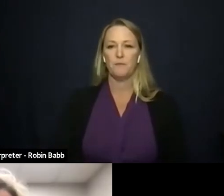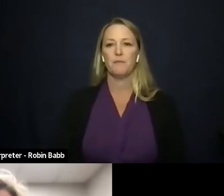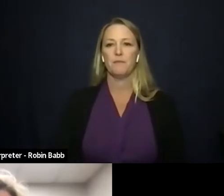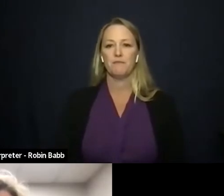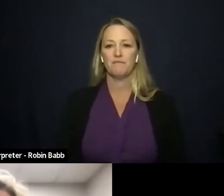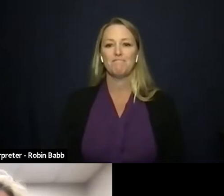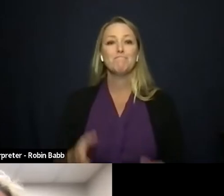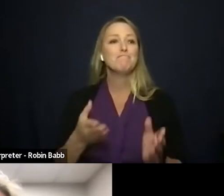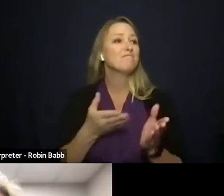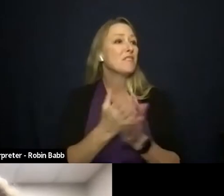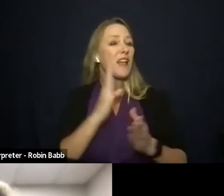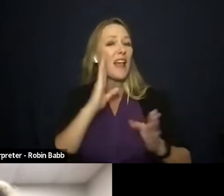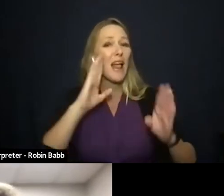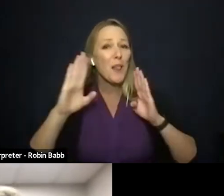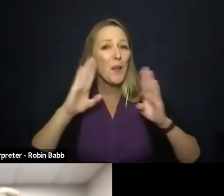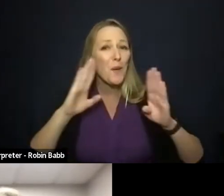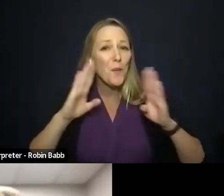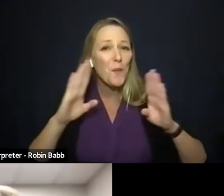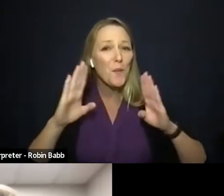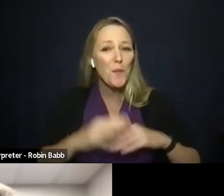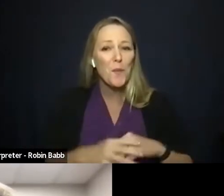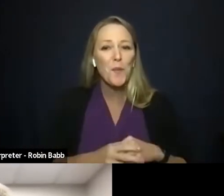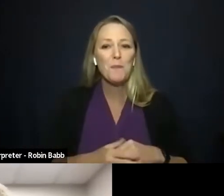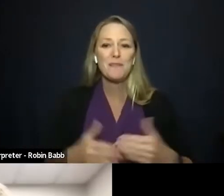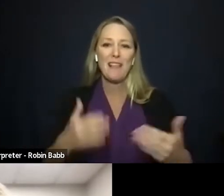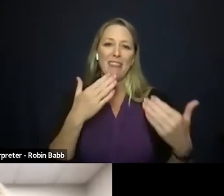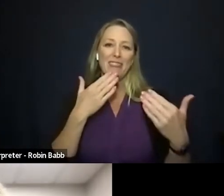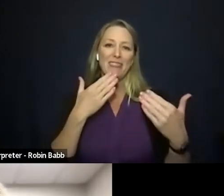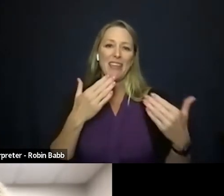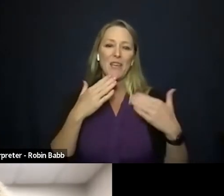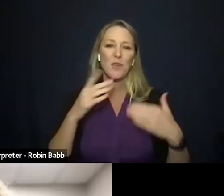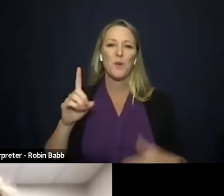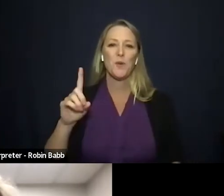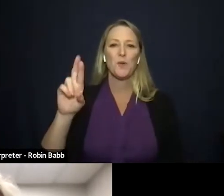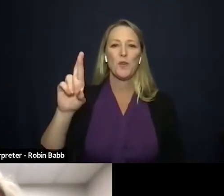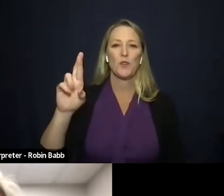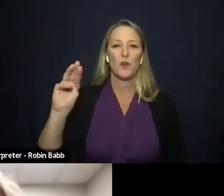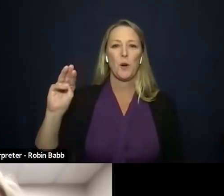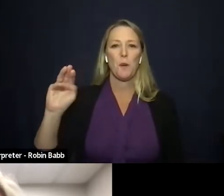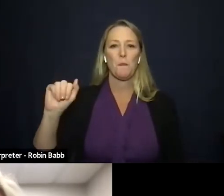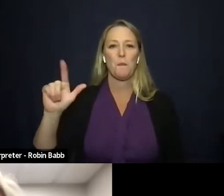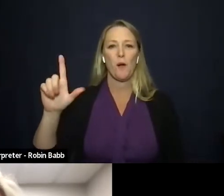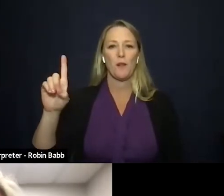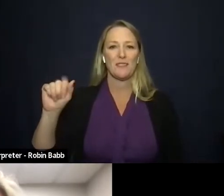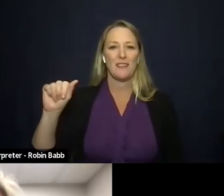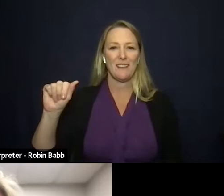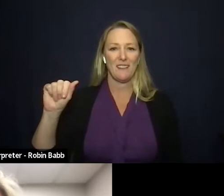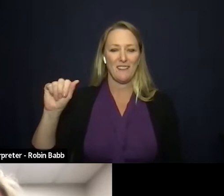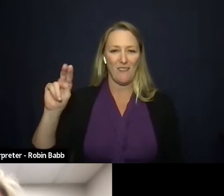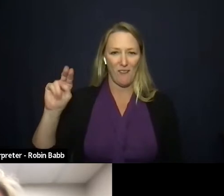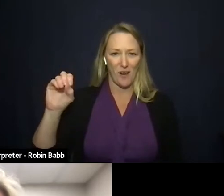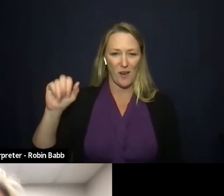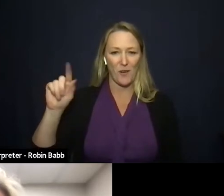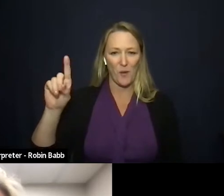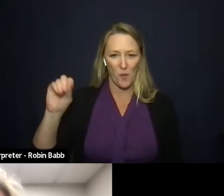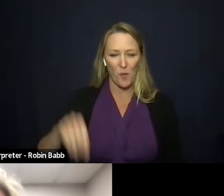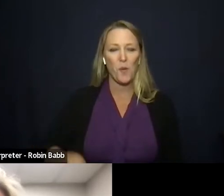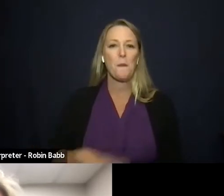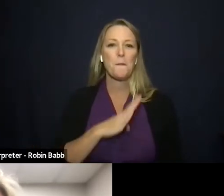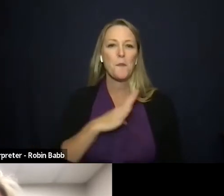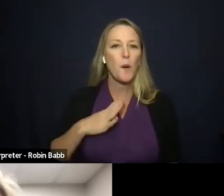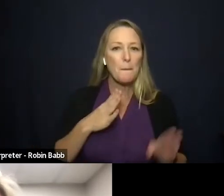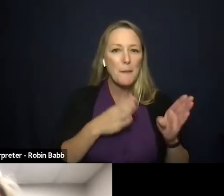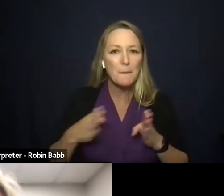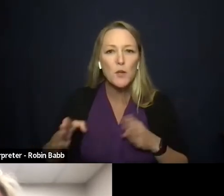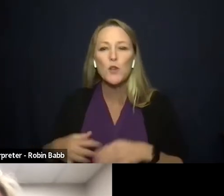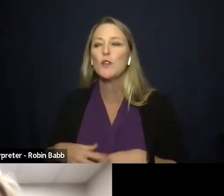all right hello everyone um thank you dr maldonado board members and santa barbara community members